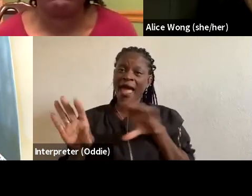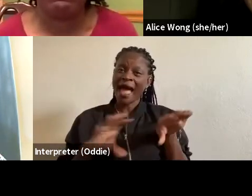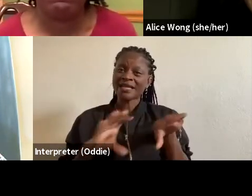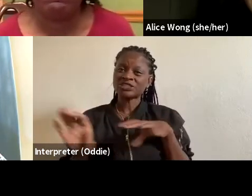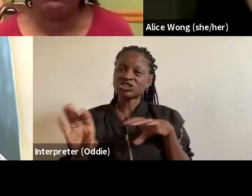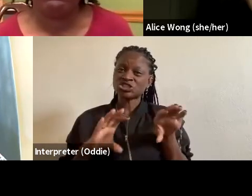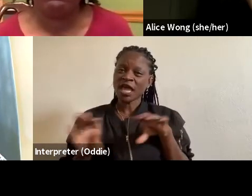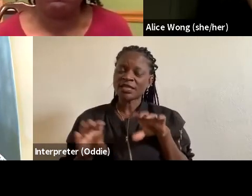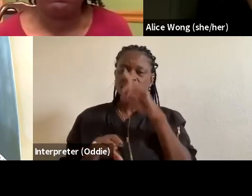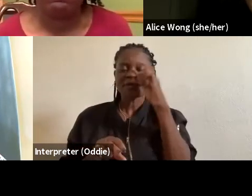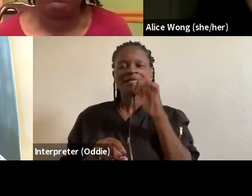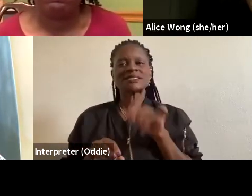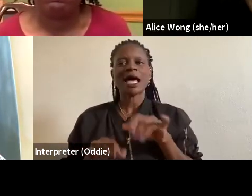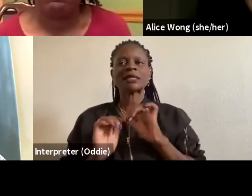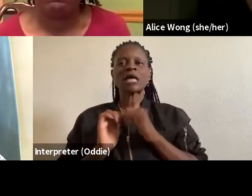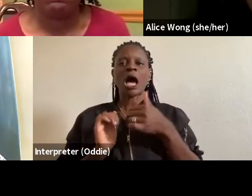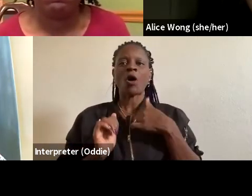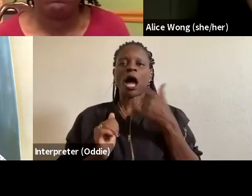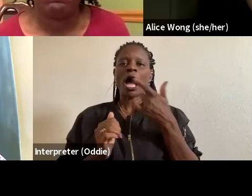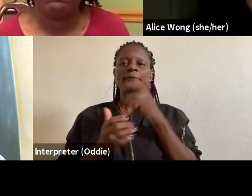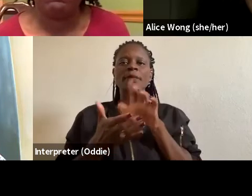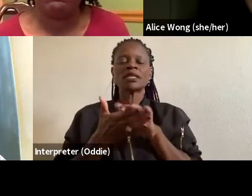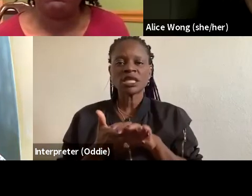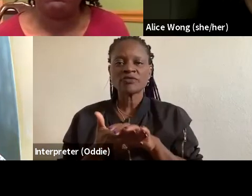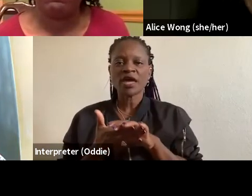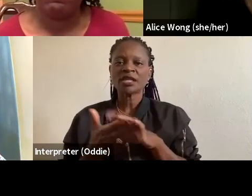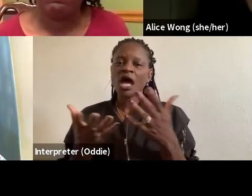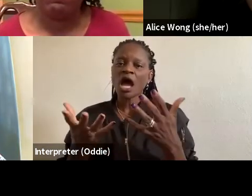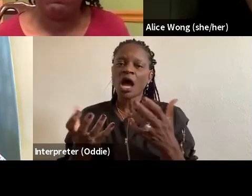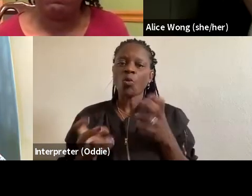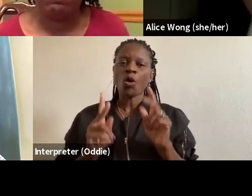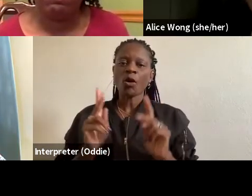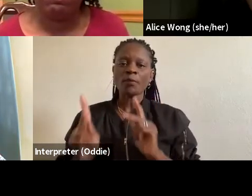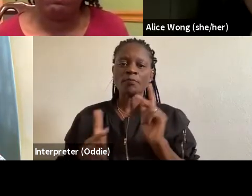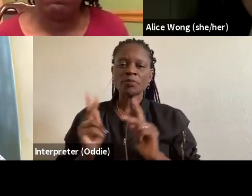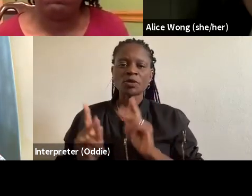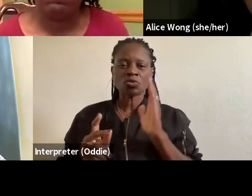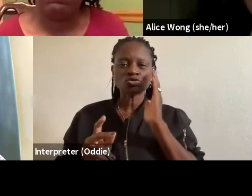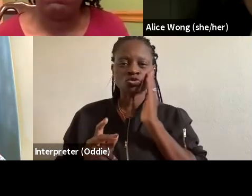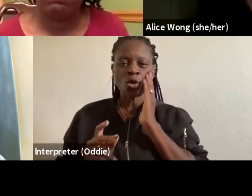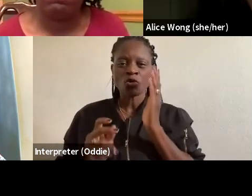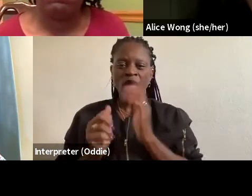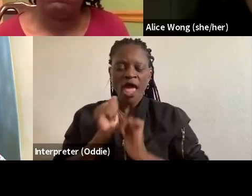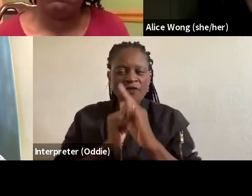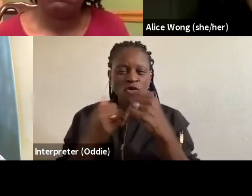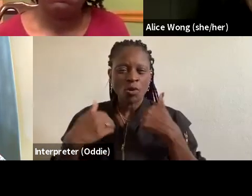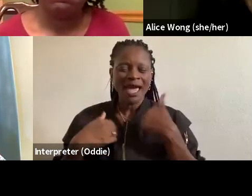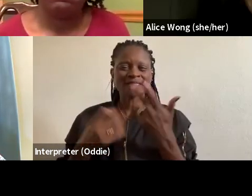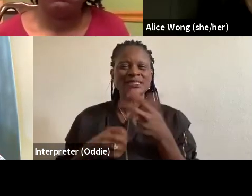is what's hopefully people can take away, is that we all have the capacity, if we